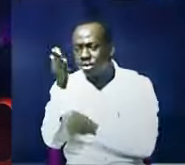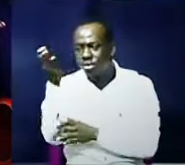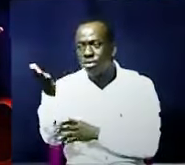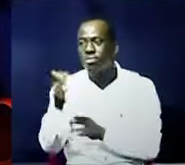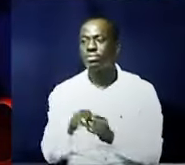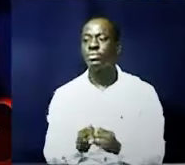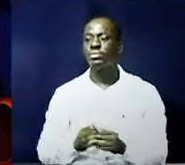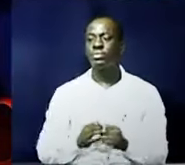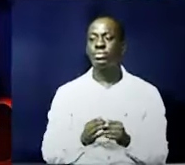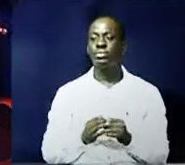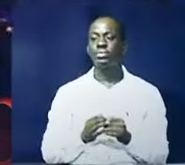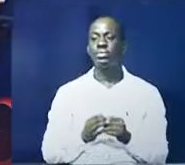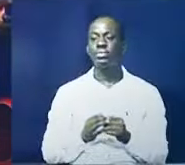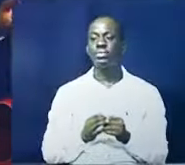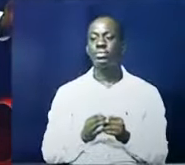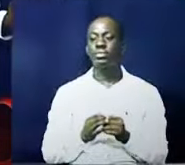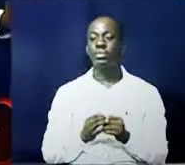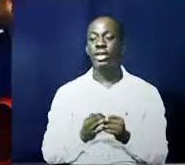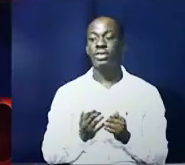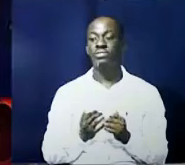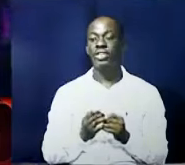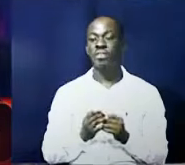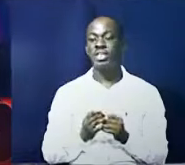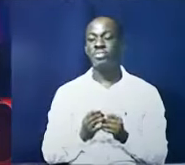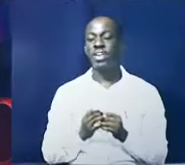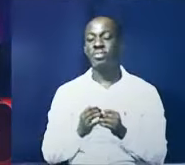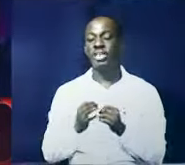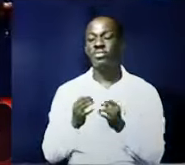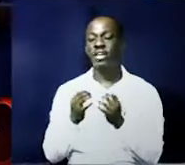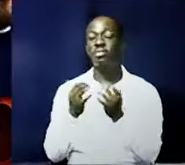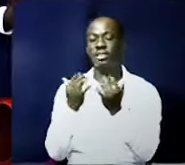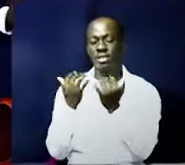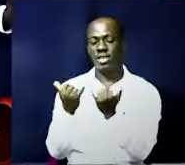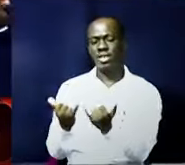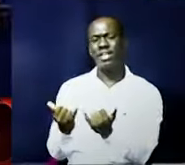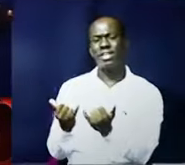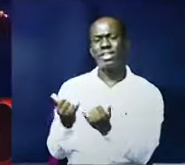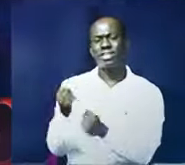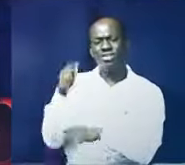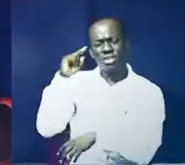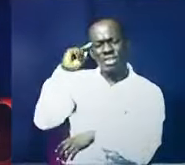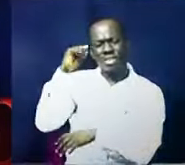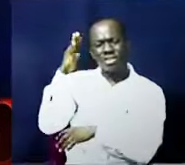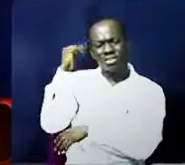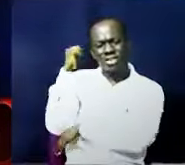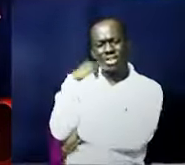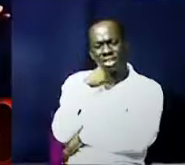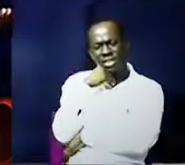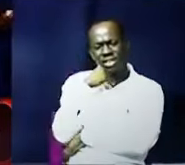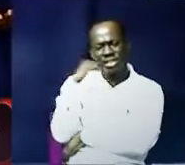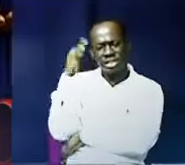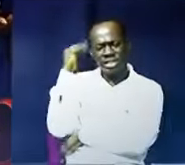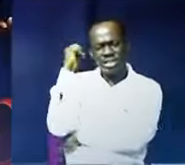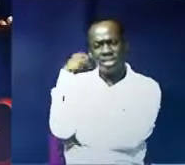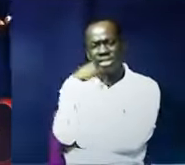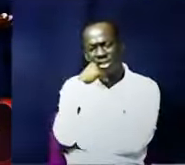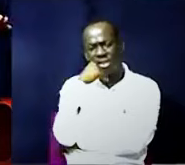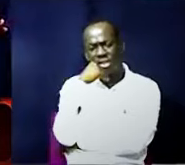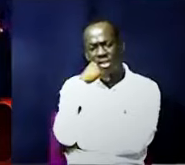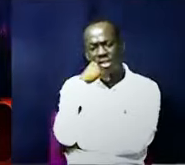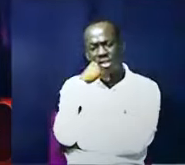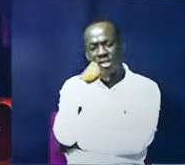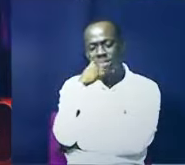Now, why should he do this? I didn't think that was all, yes, sir. He should be drained. His energy was